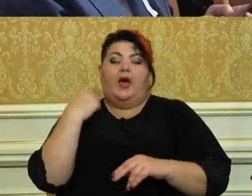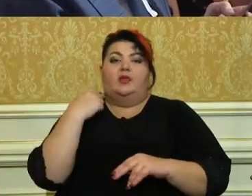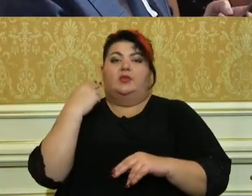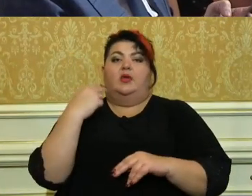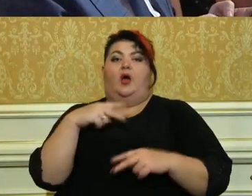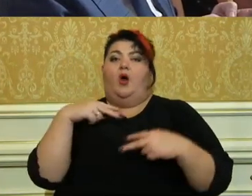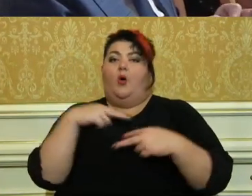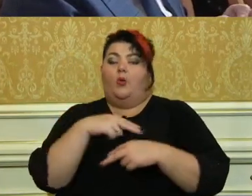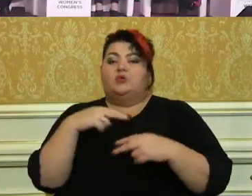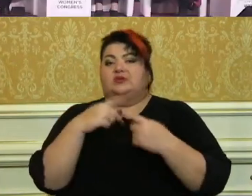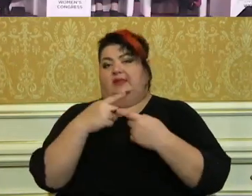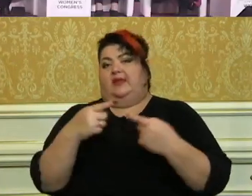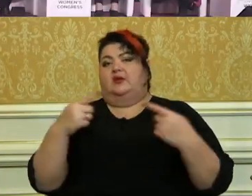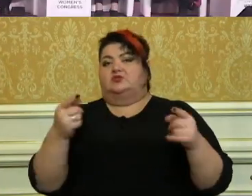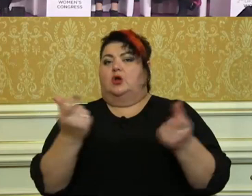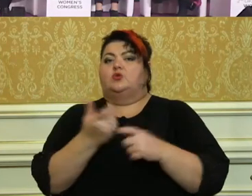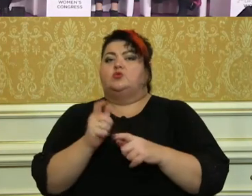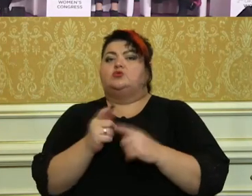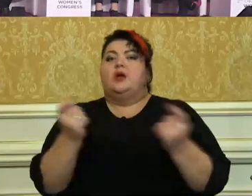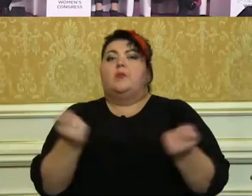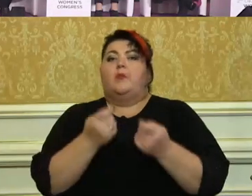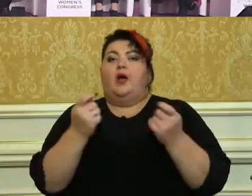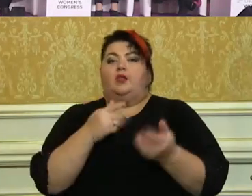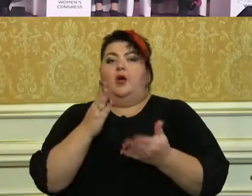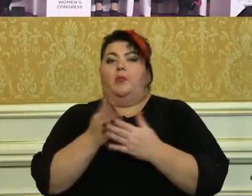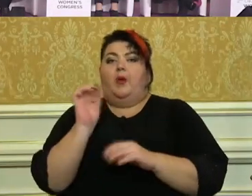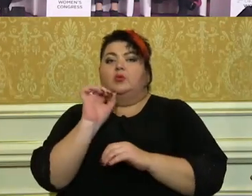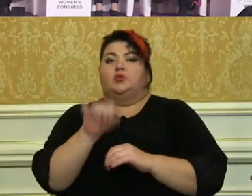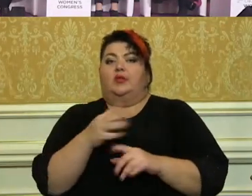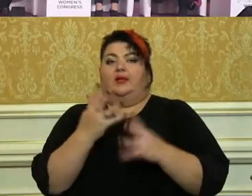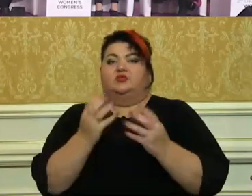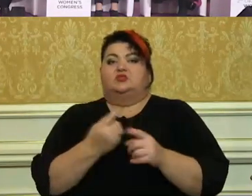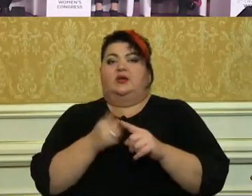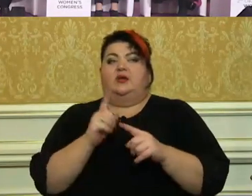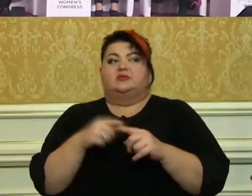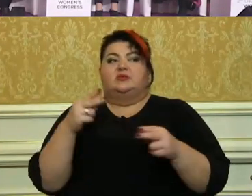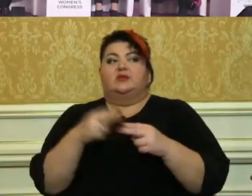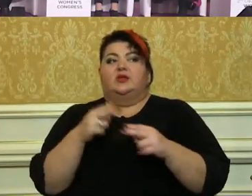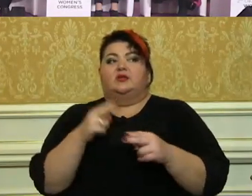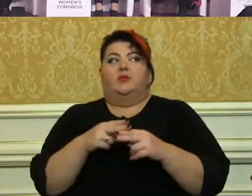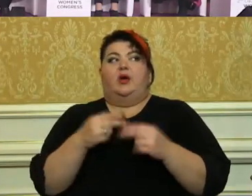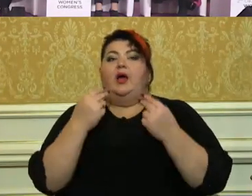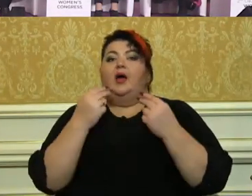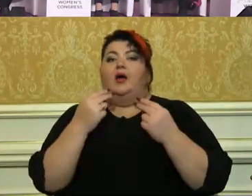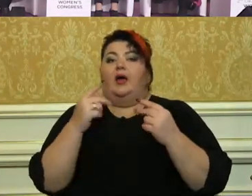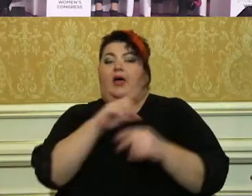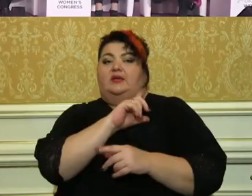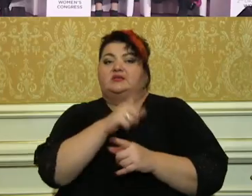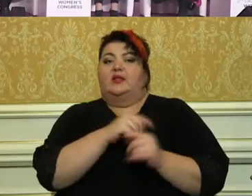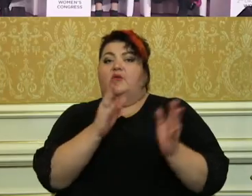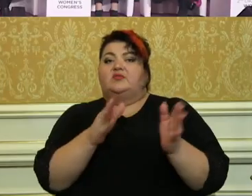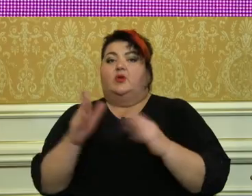important countries such as Great Britain, Hungary, but this is not enough, so we have to fight this stereotype as well. And talking